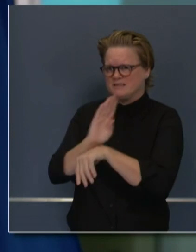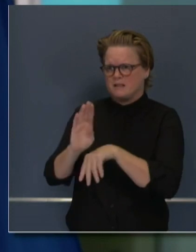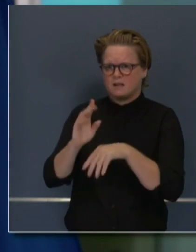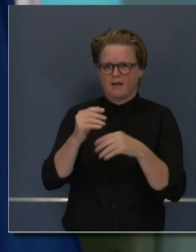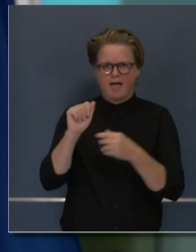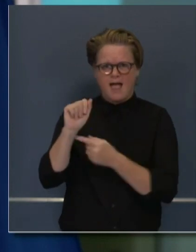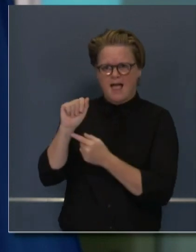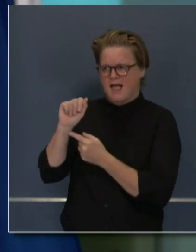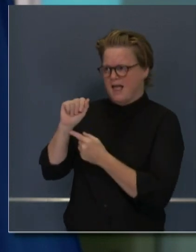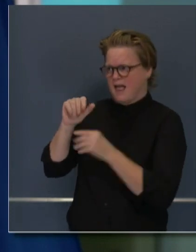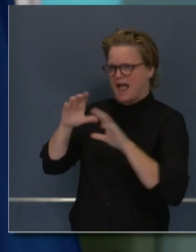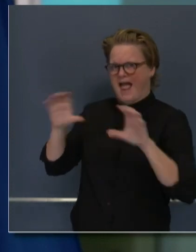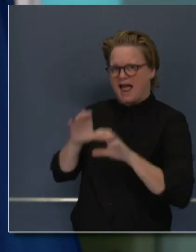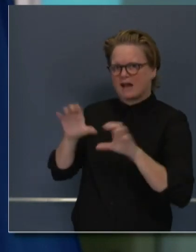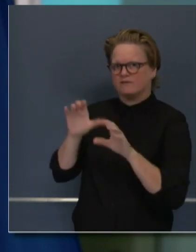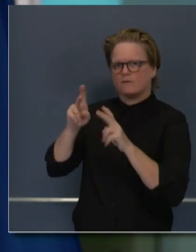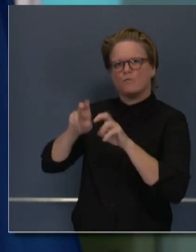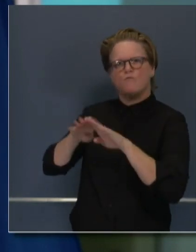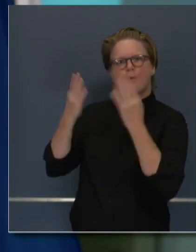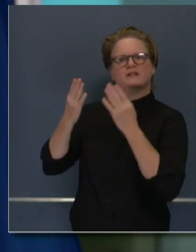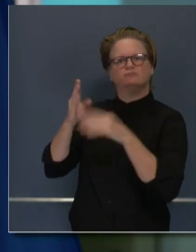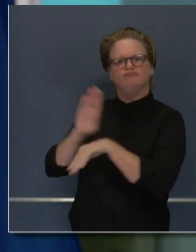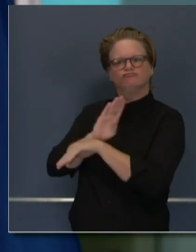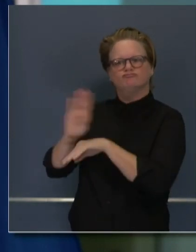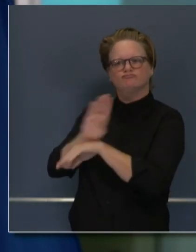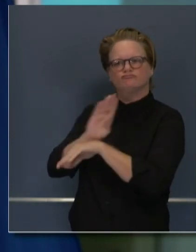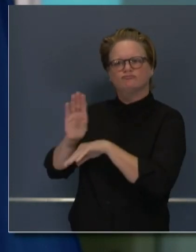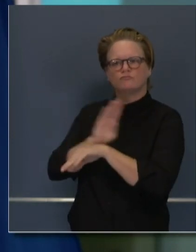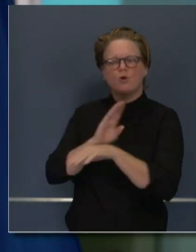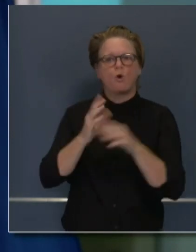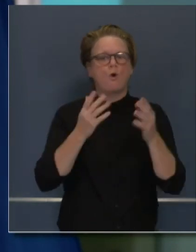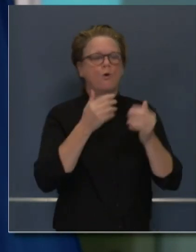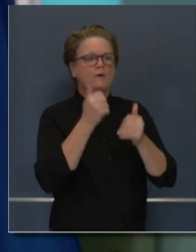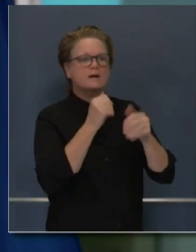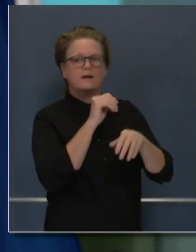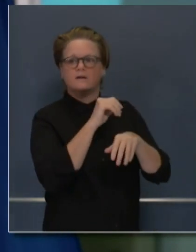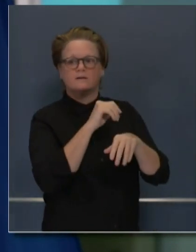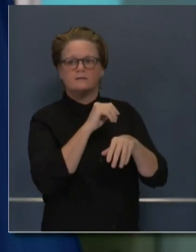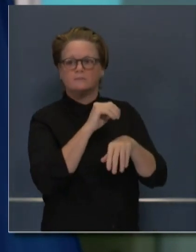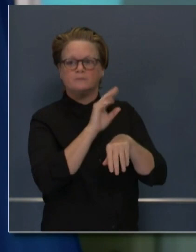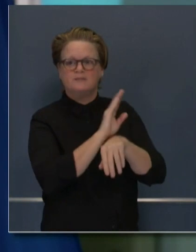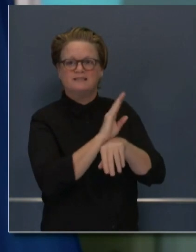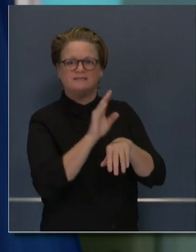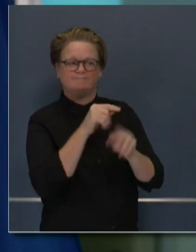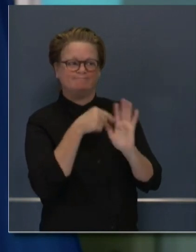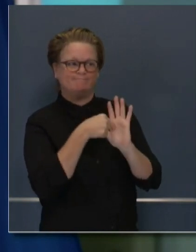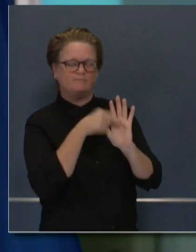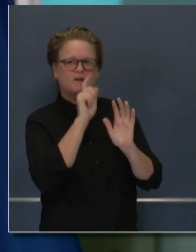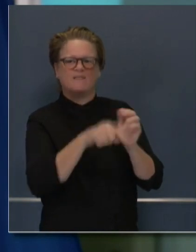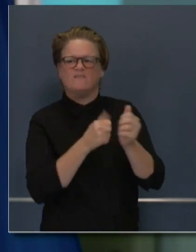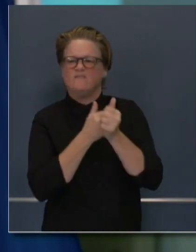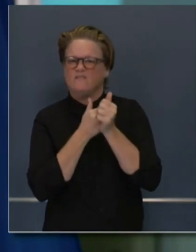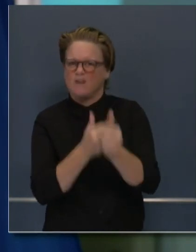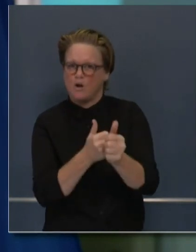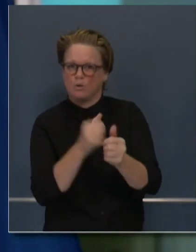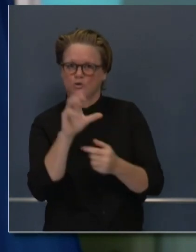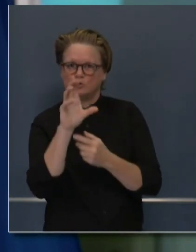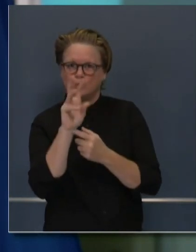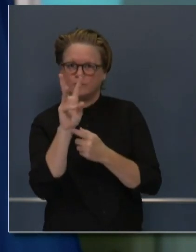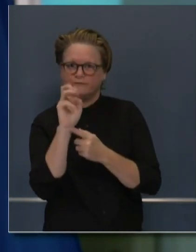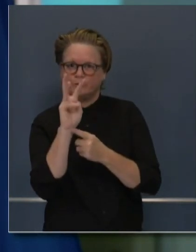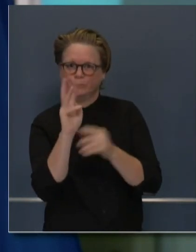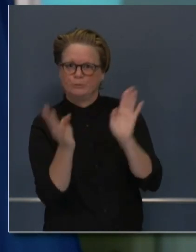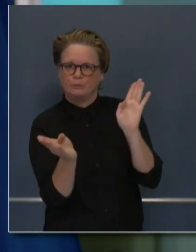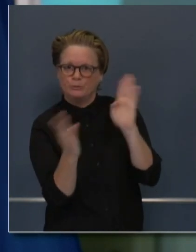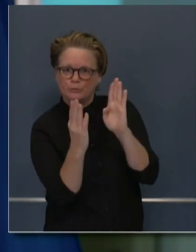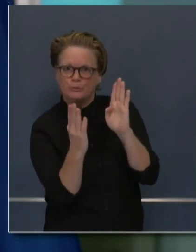this space. But we really want the data to bear out, and we want the information not to be anecdotal. We want to really take a